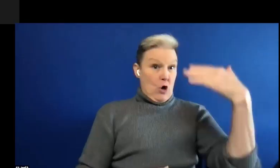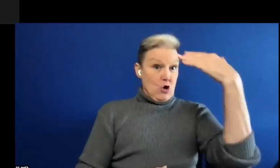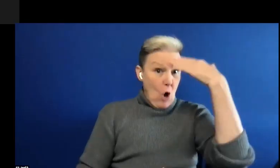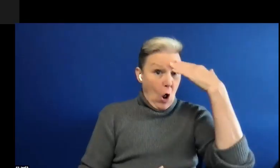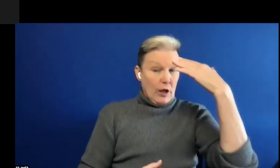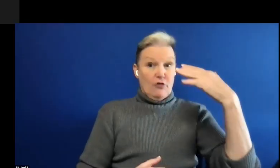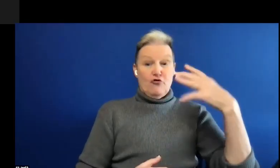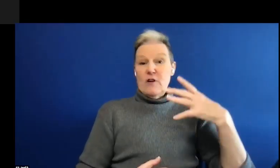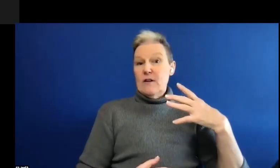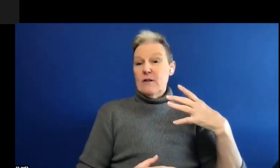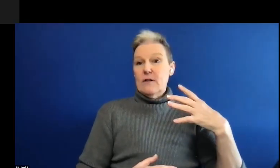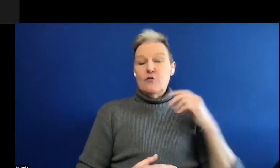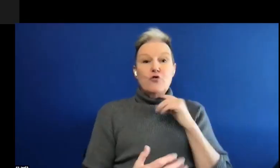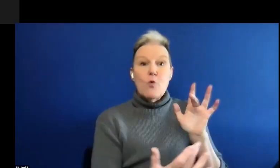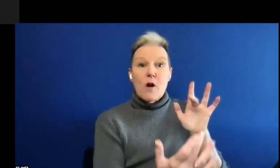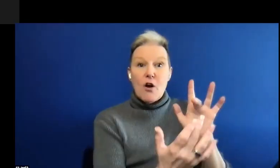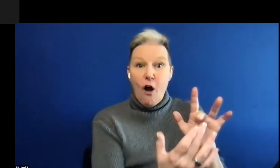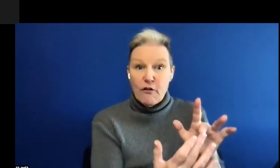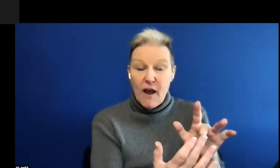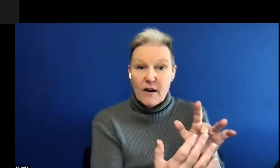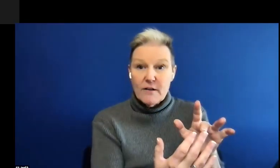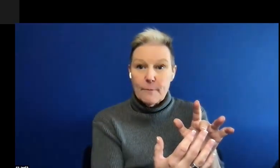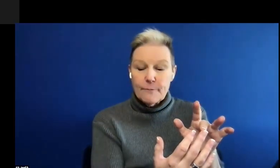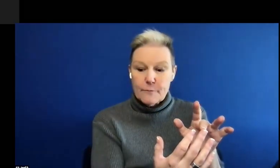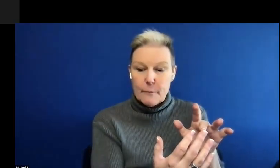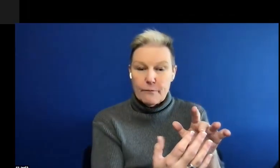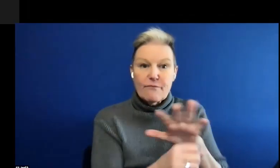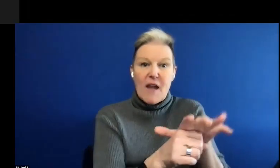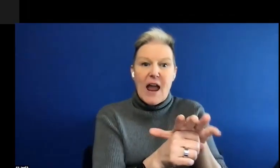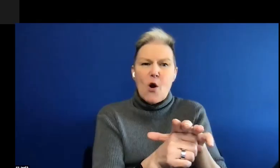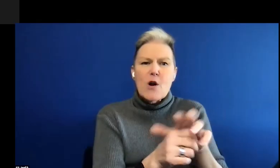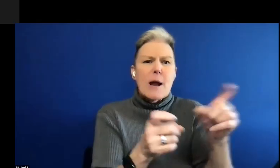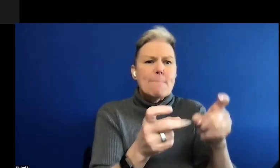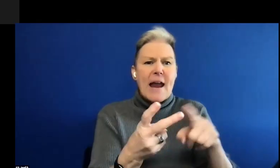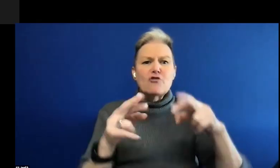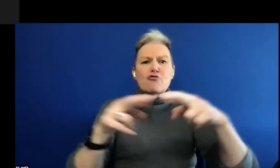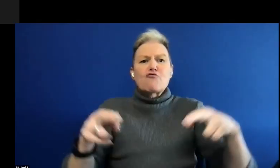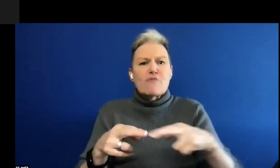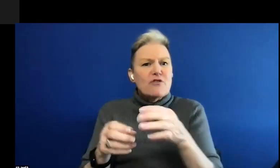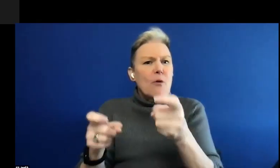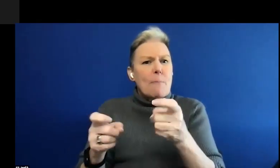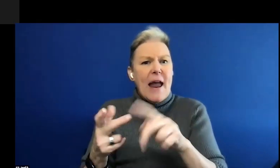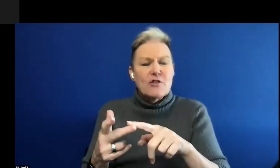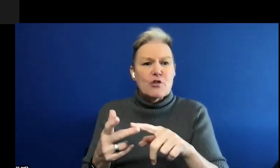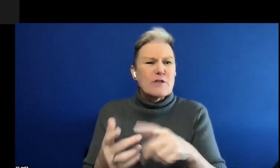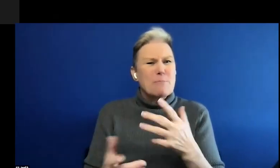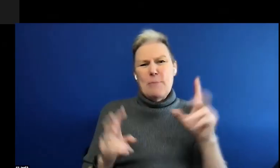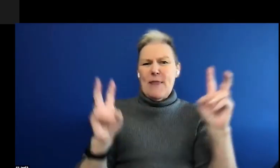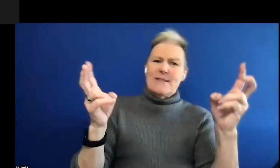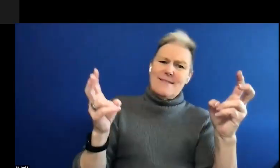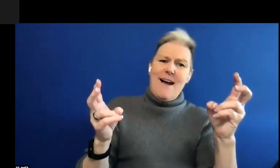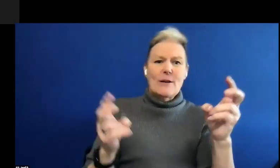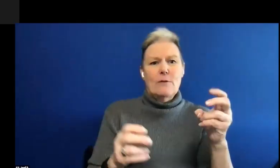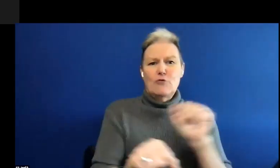knowledge to contact area managers, regional managers, and the titles might be different now, I realize,